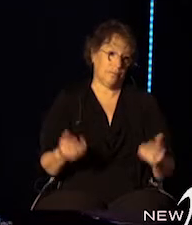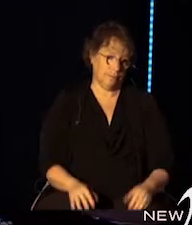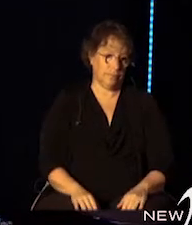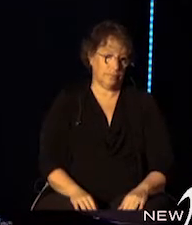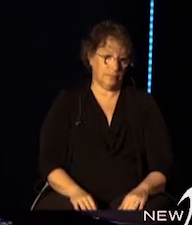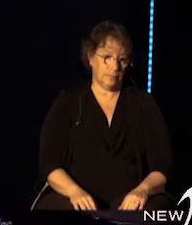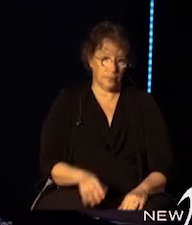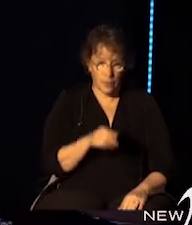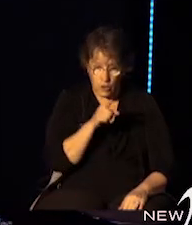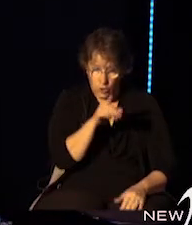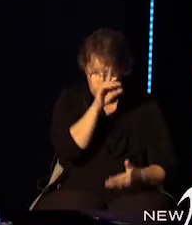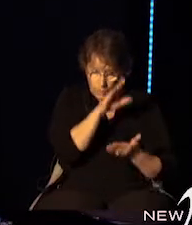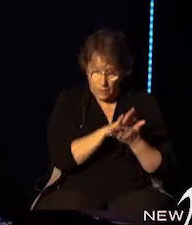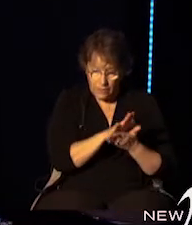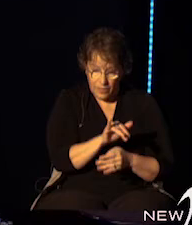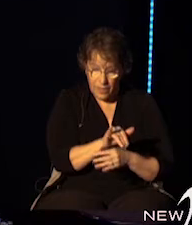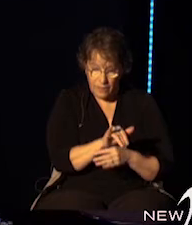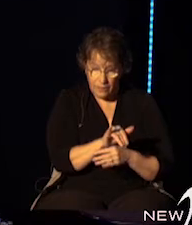Are you?